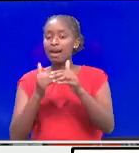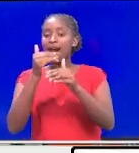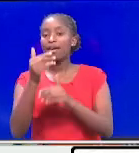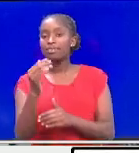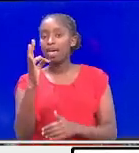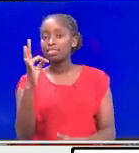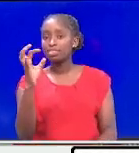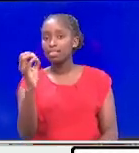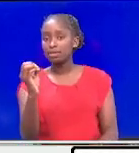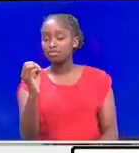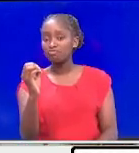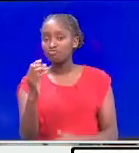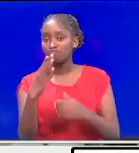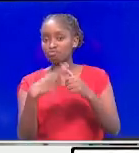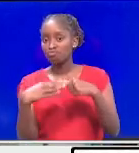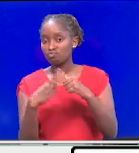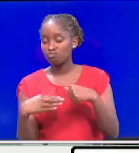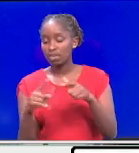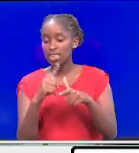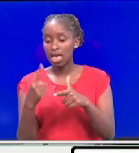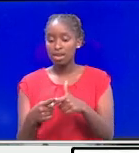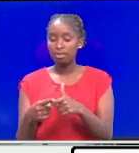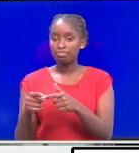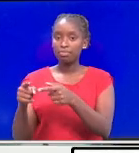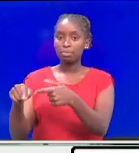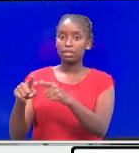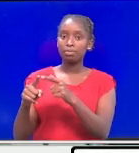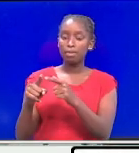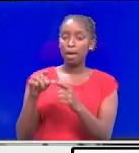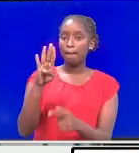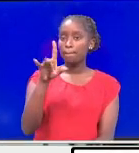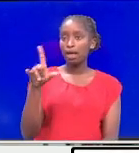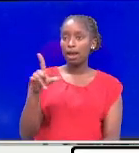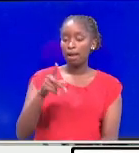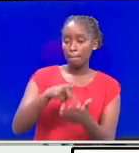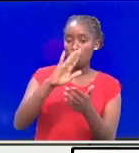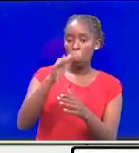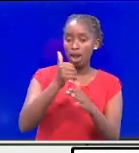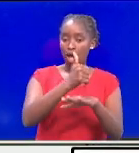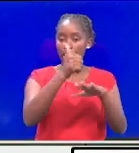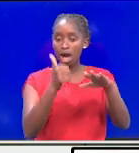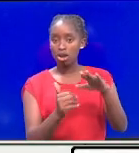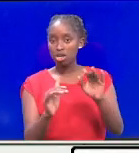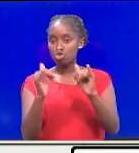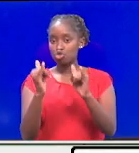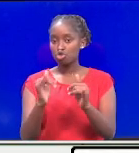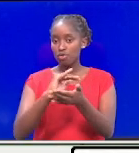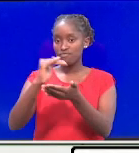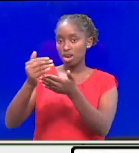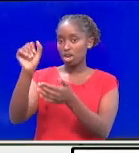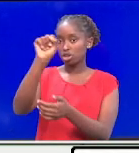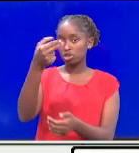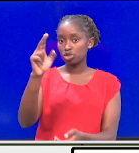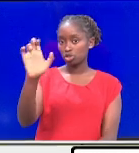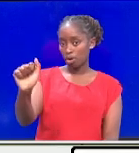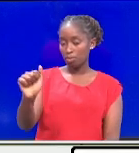of September will have their bills settled under the new fund SHA. SHA portal is set to be